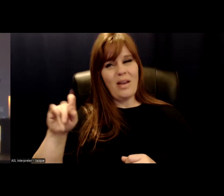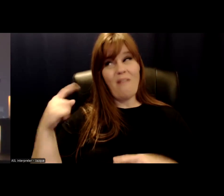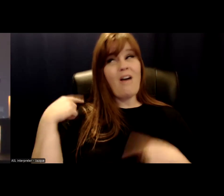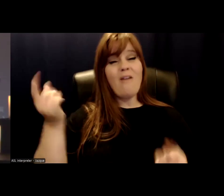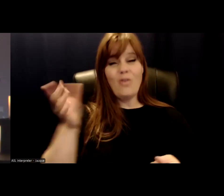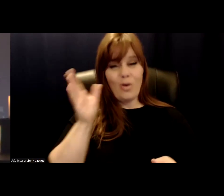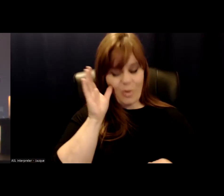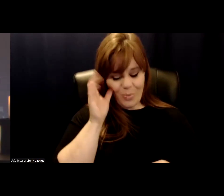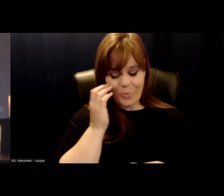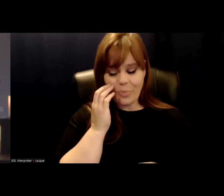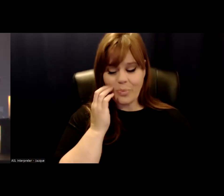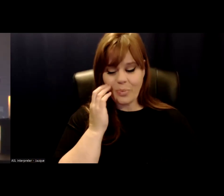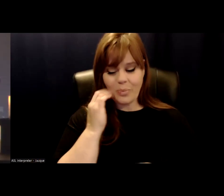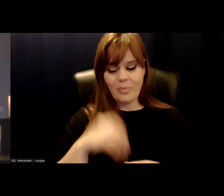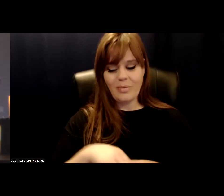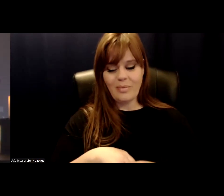My question is,